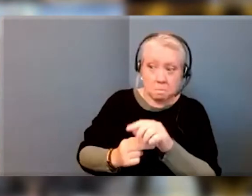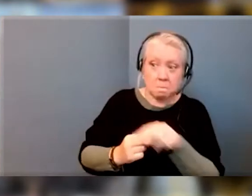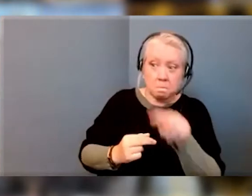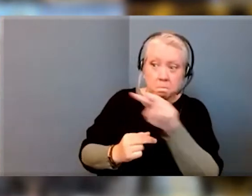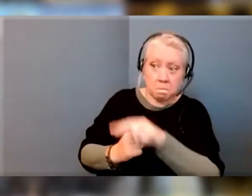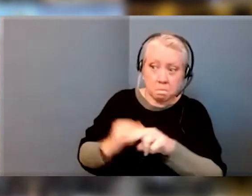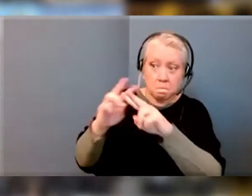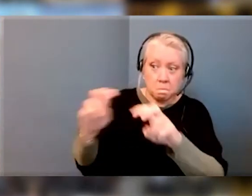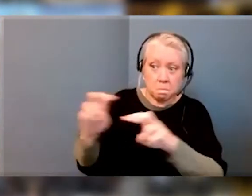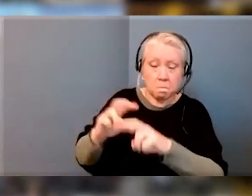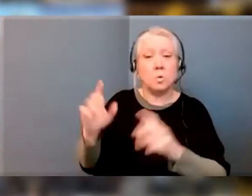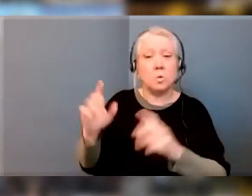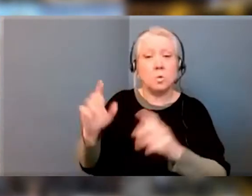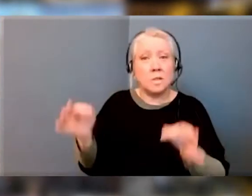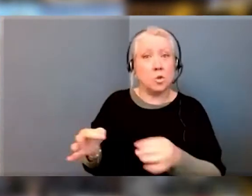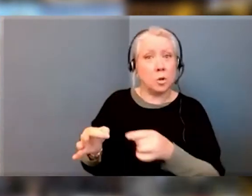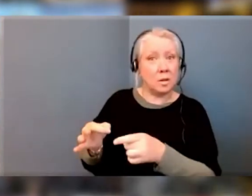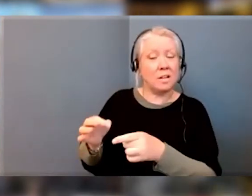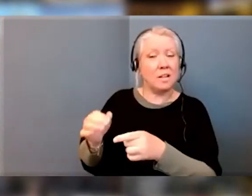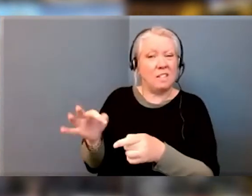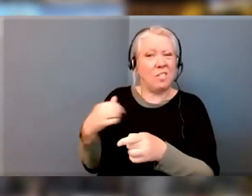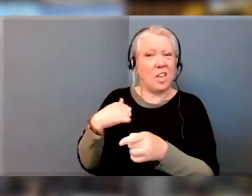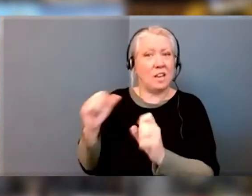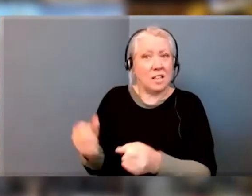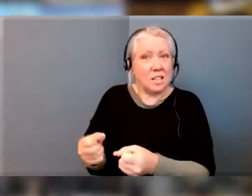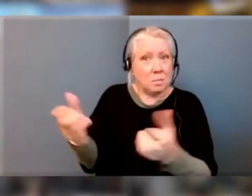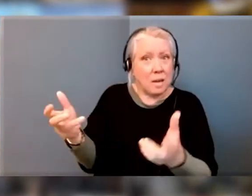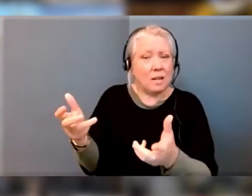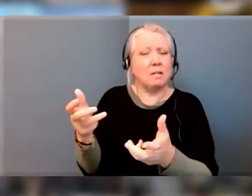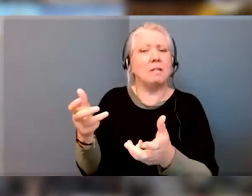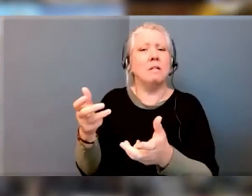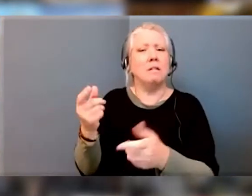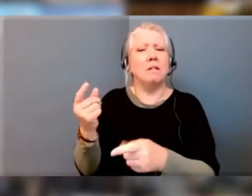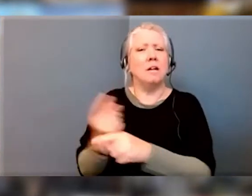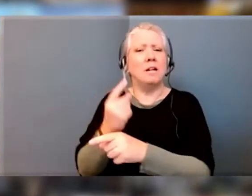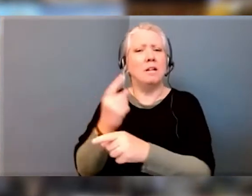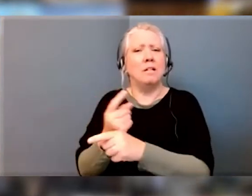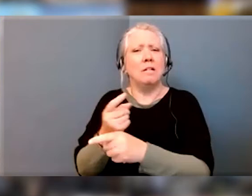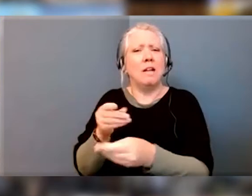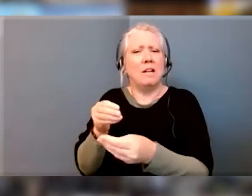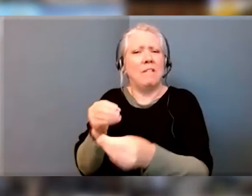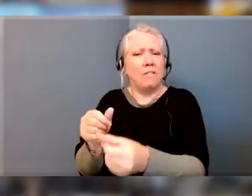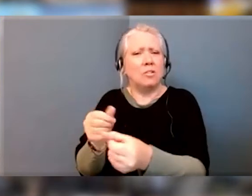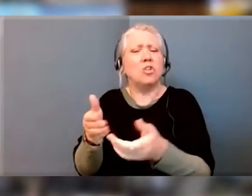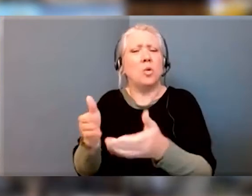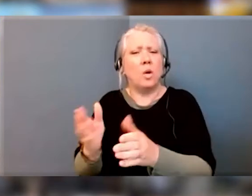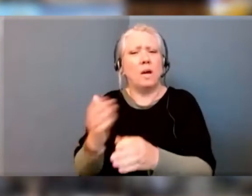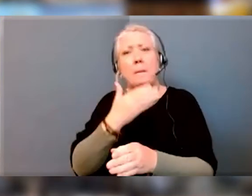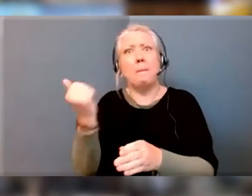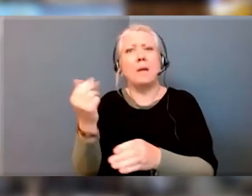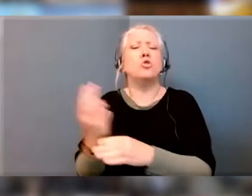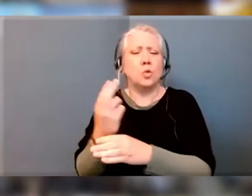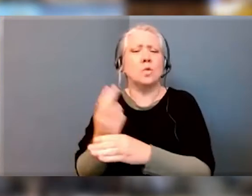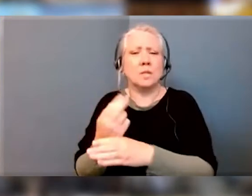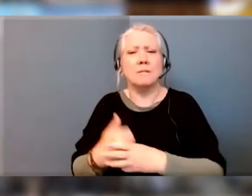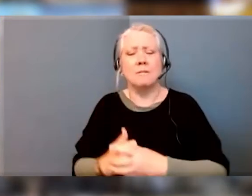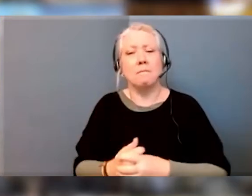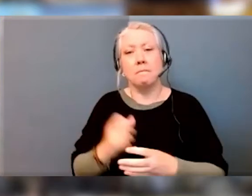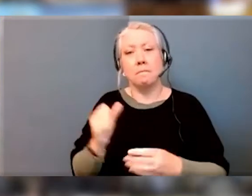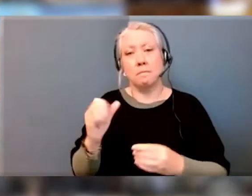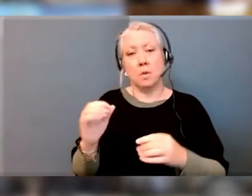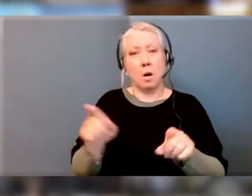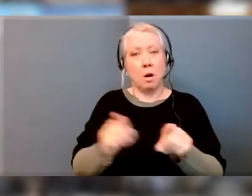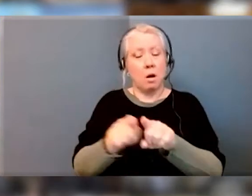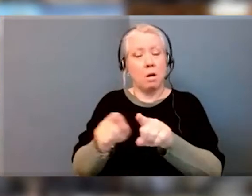to actually spend those resources in an efficient and correct manner. The organizations must